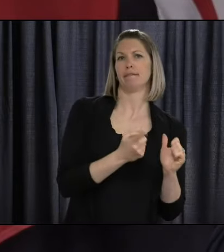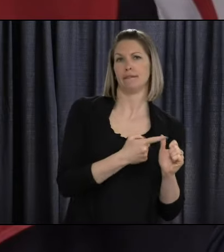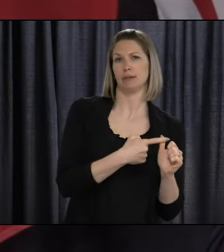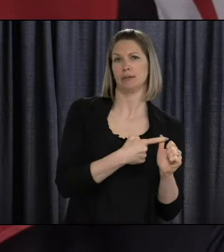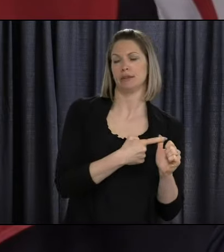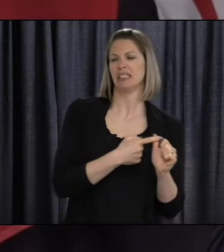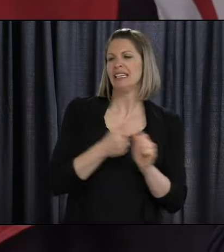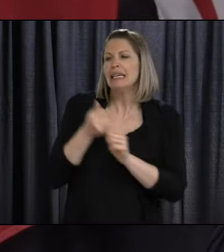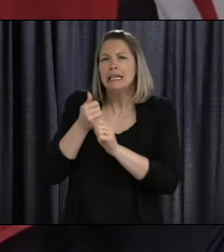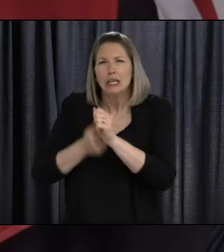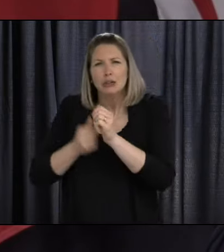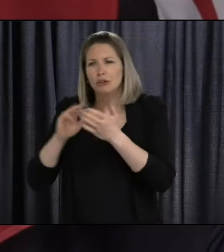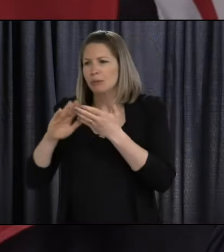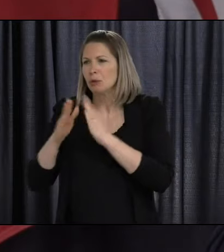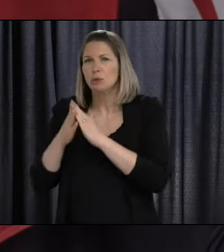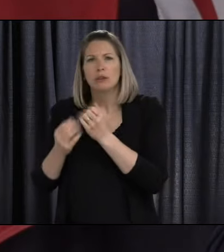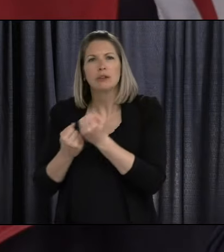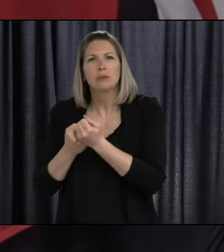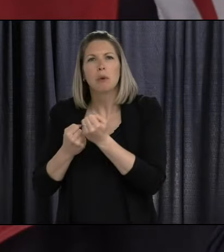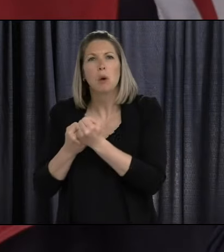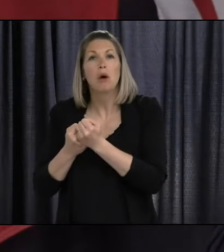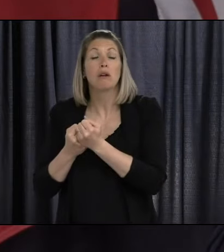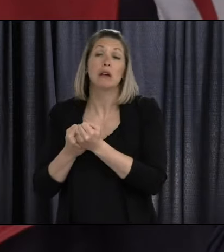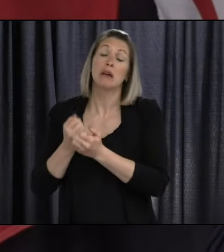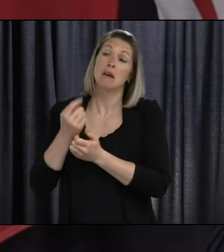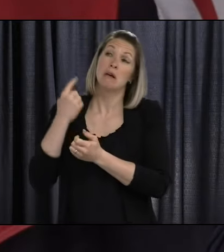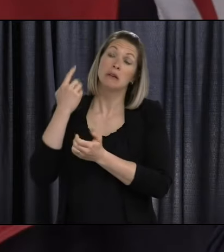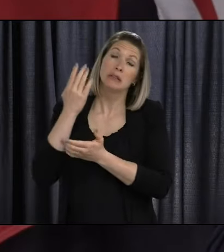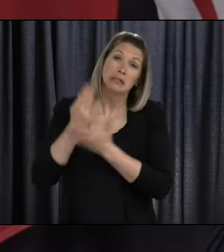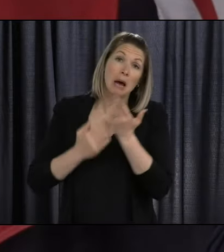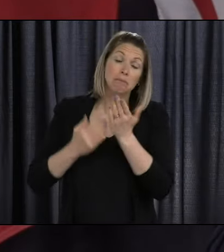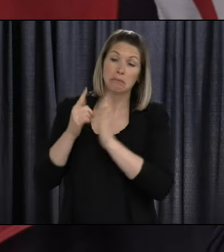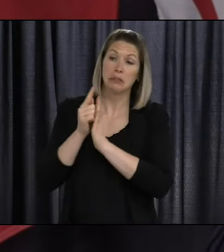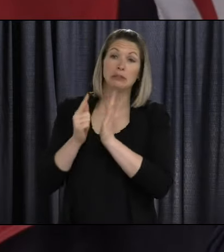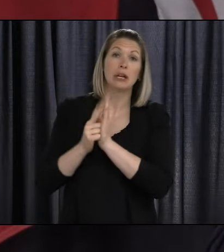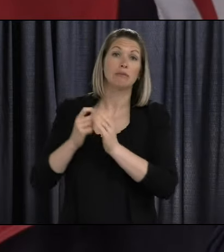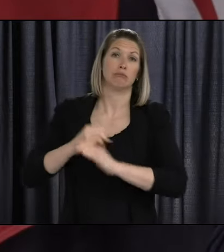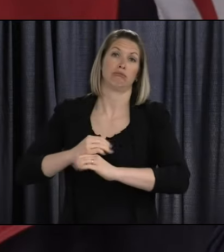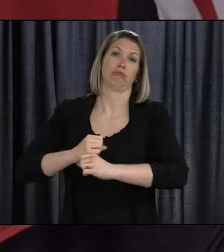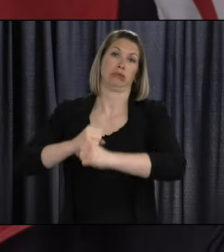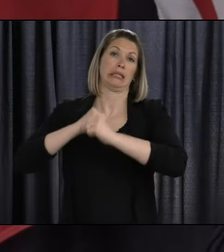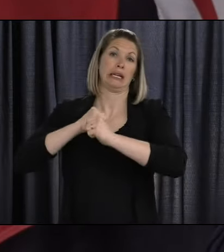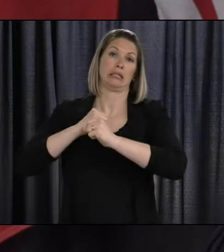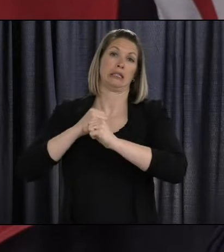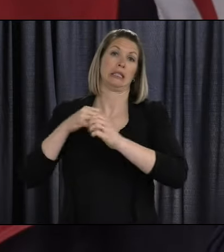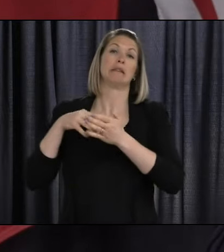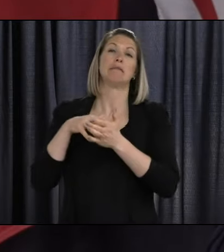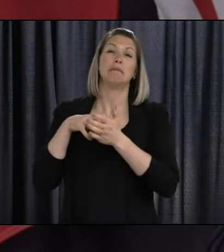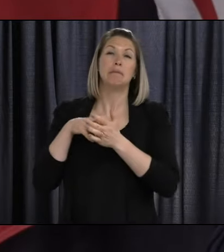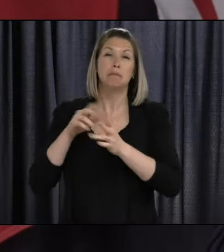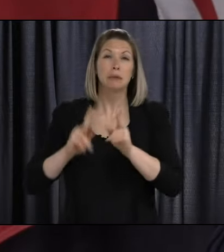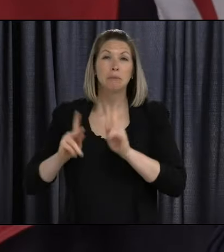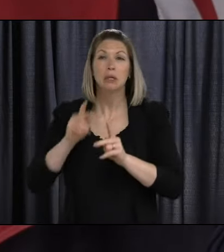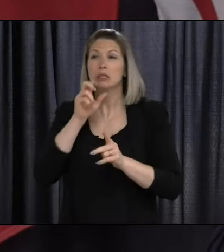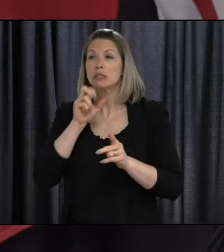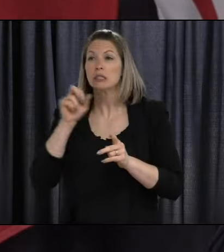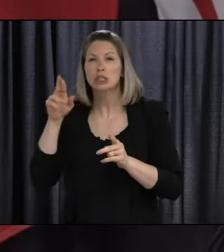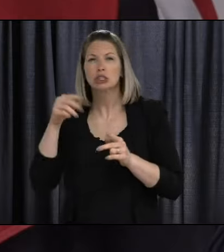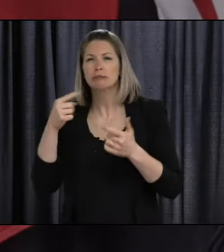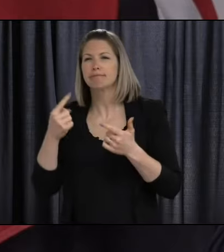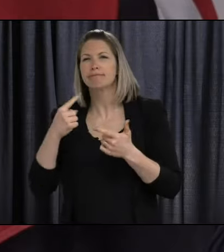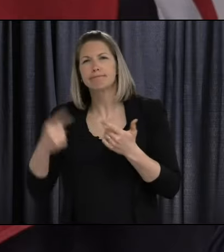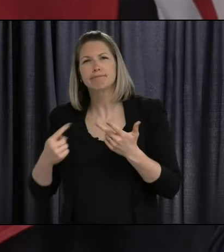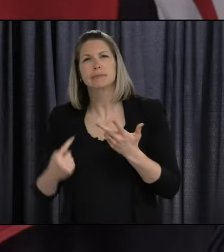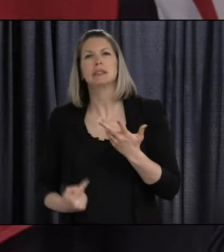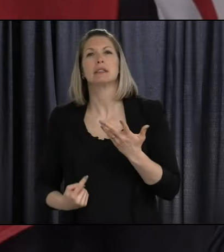therefore in particular to protect some of the most vulnerable. And today there's a number of legislative pieces that will